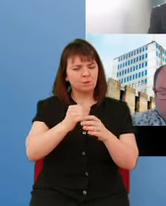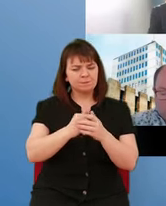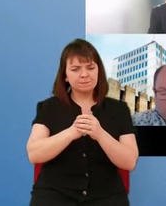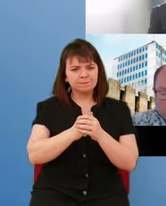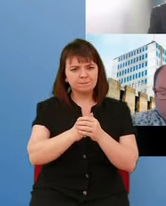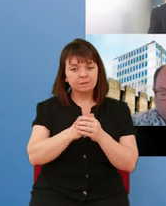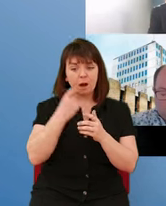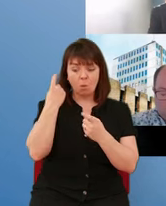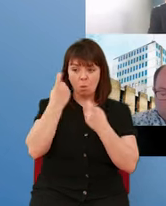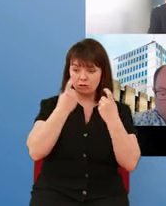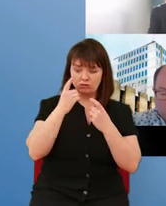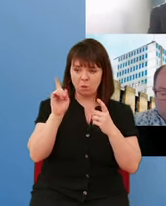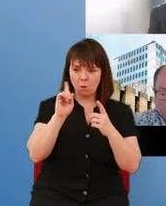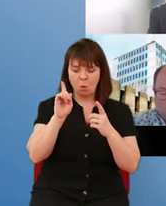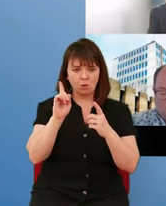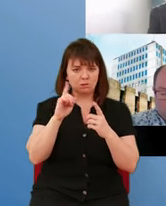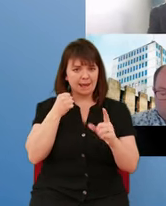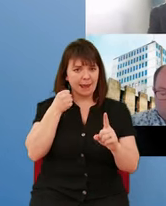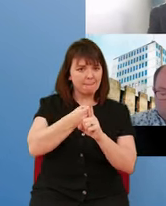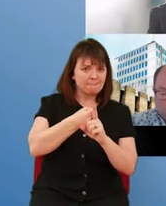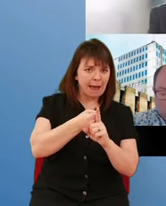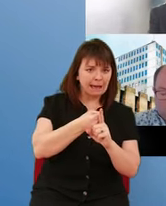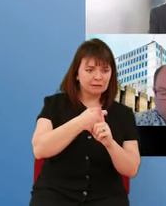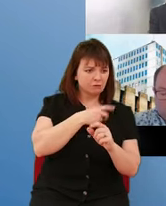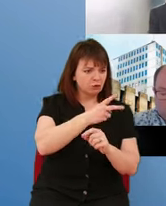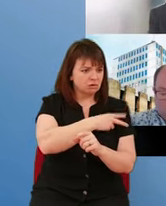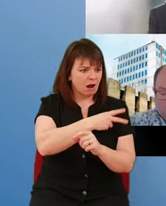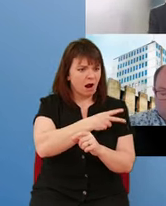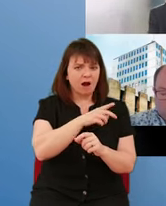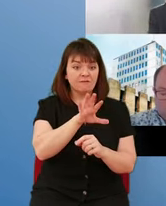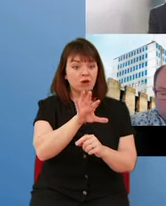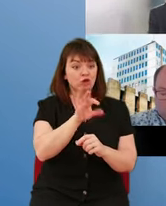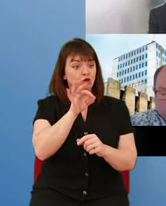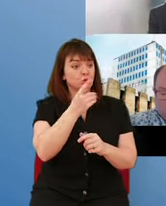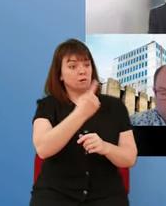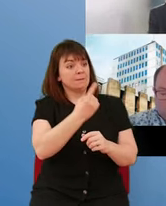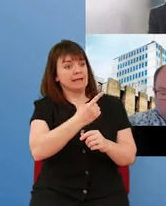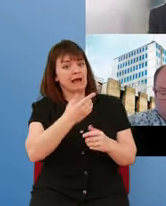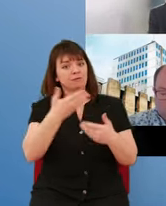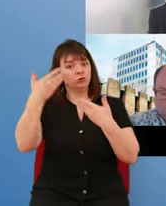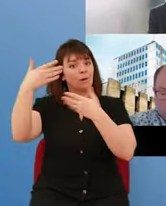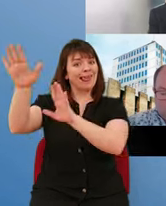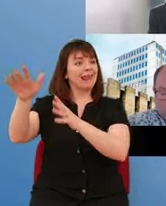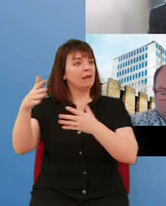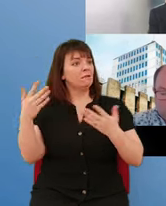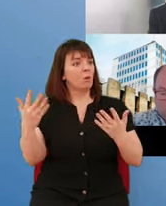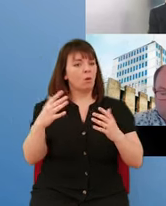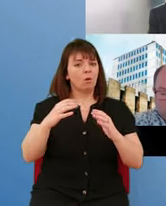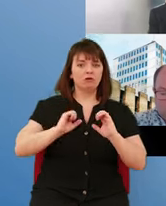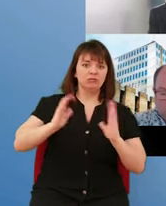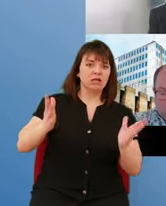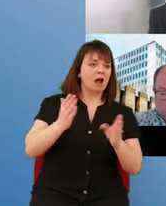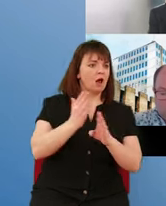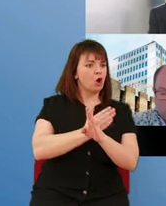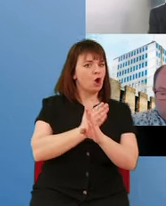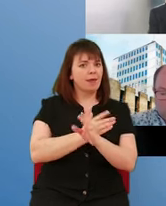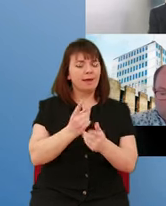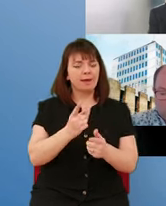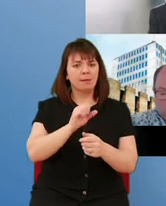because just from my anecdotal kind of experiences, I am seeing staff retiring earlier than we would anticipate it. I am